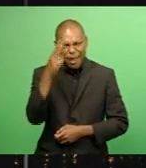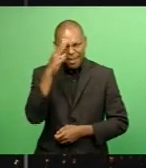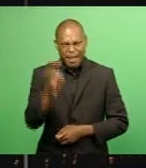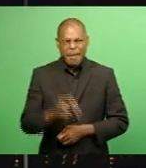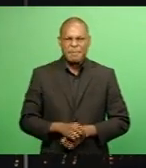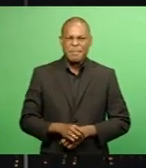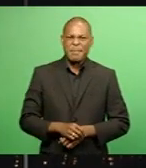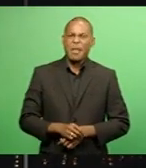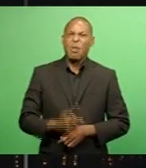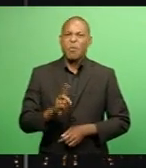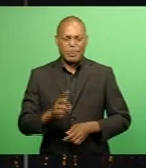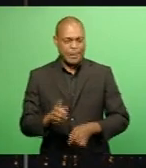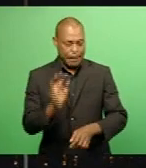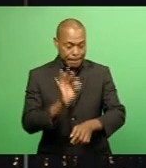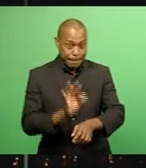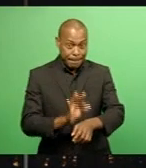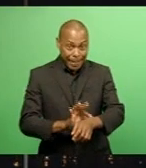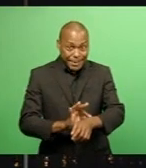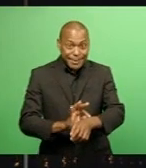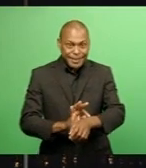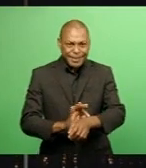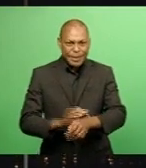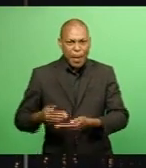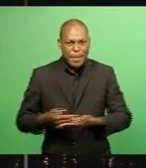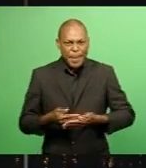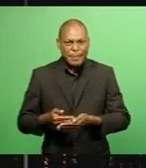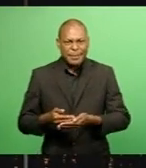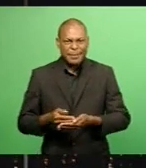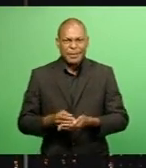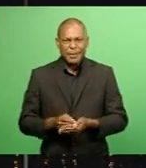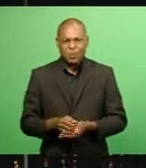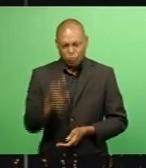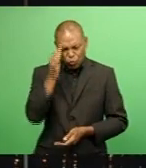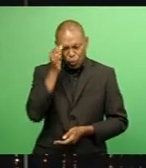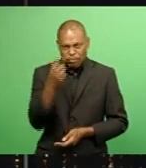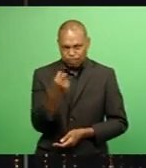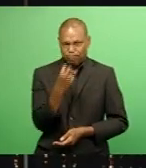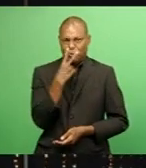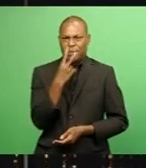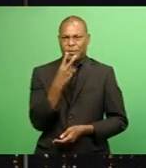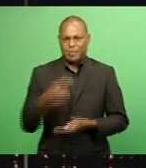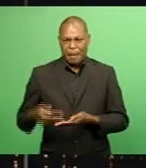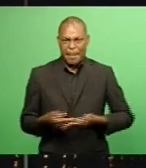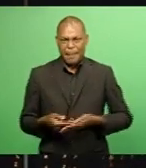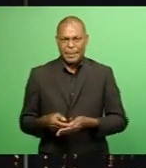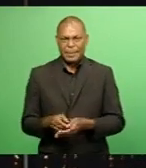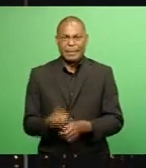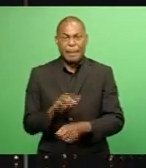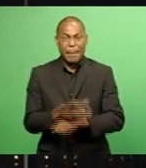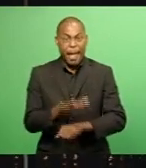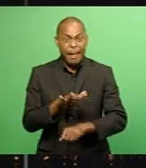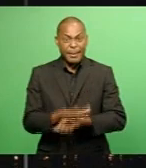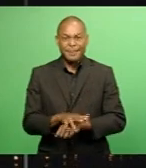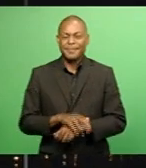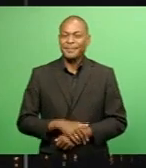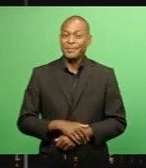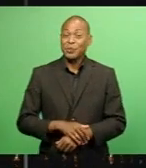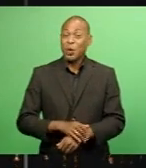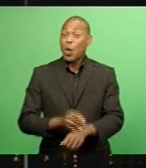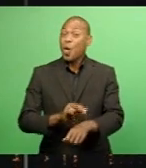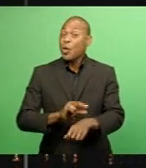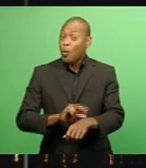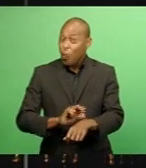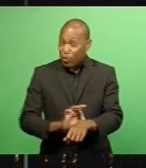is placed on the baby's skin to estimate the amount of oxygen in the baby's blood. Hospital Director Dr. Krupali